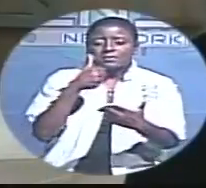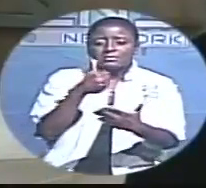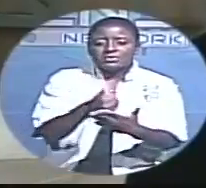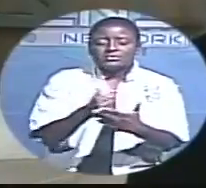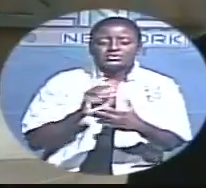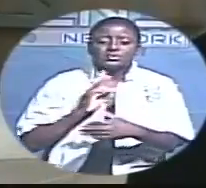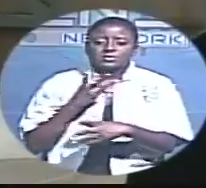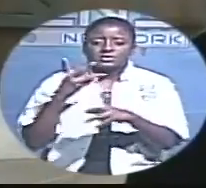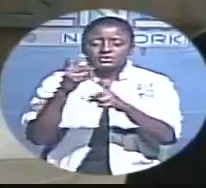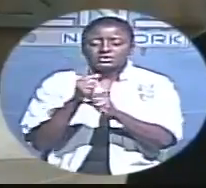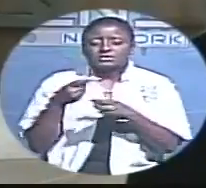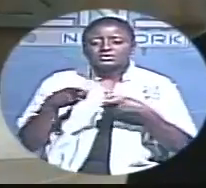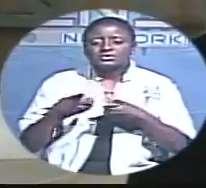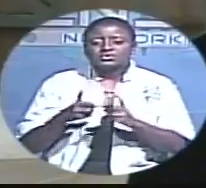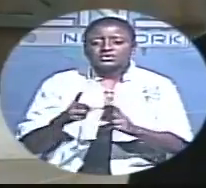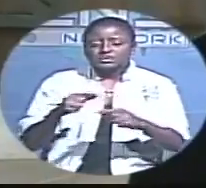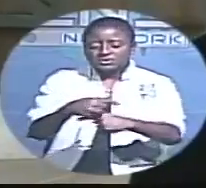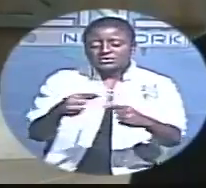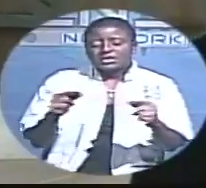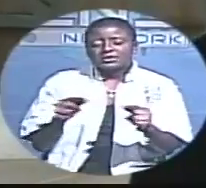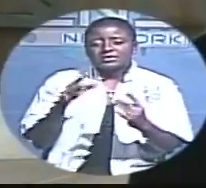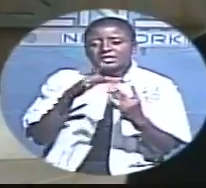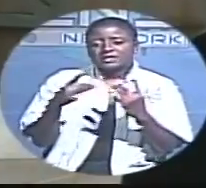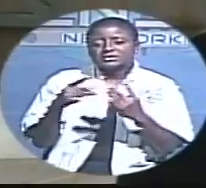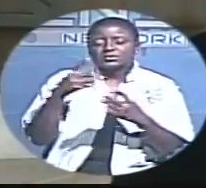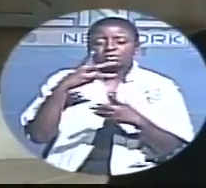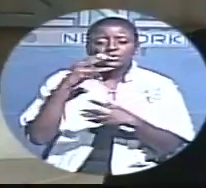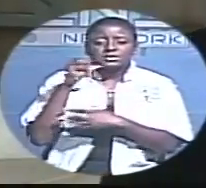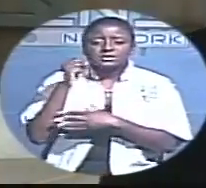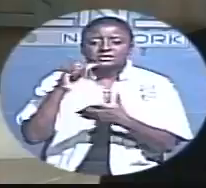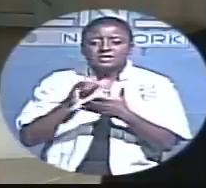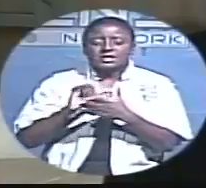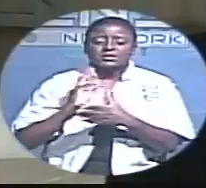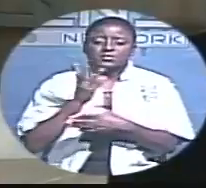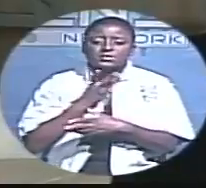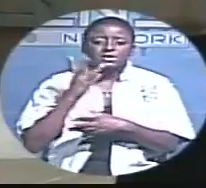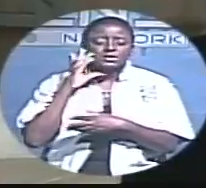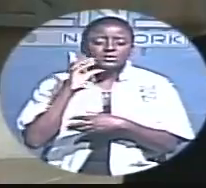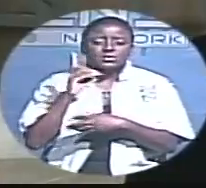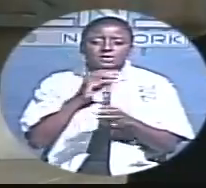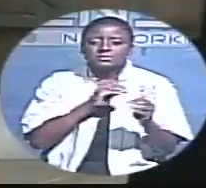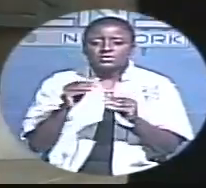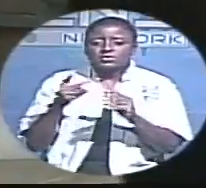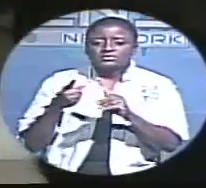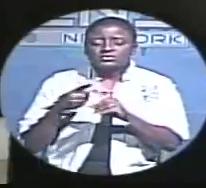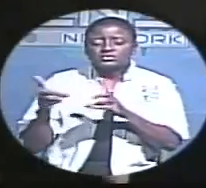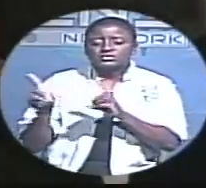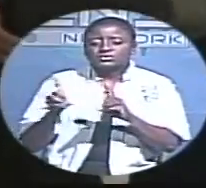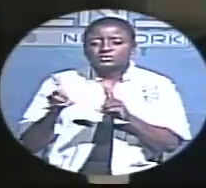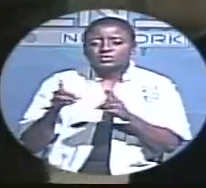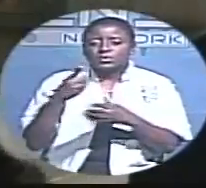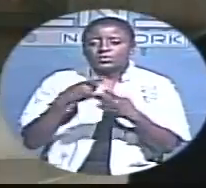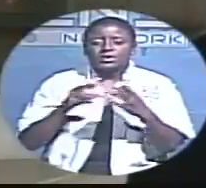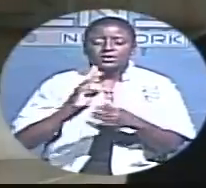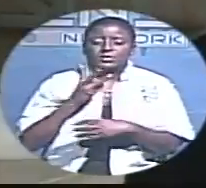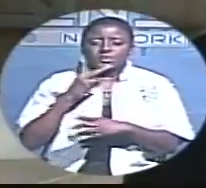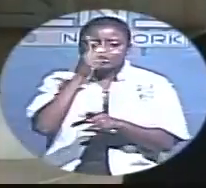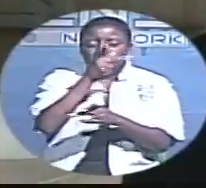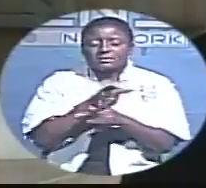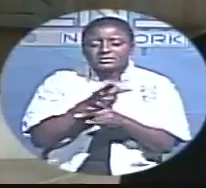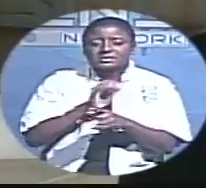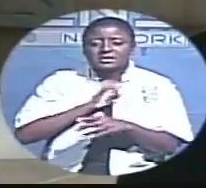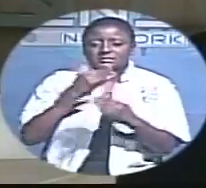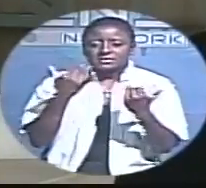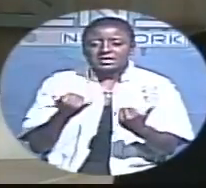general elections was that we would move to do what we said we would do, and I'm now in the process of doing that.